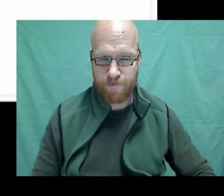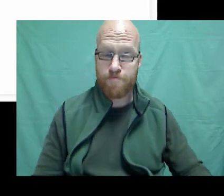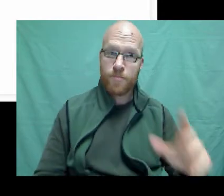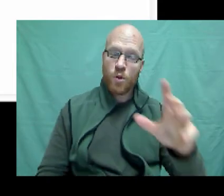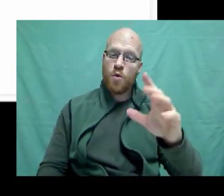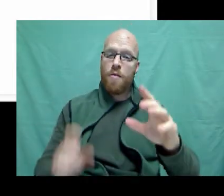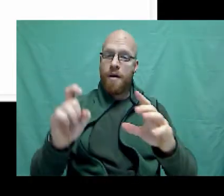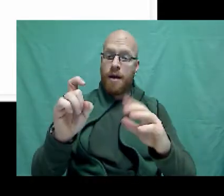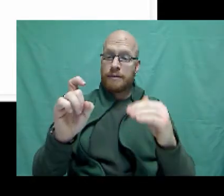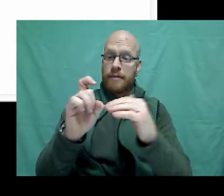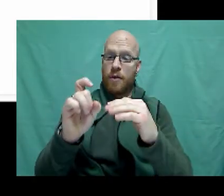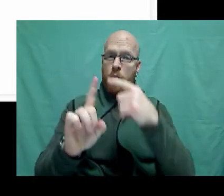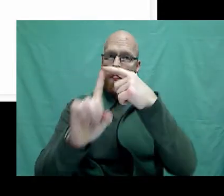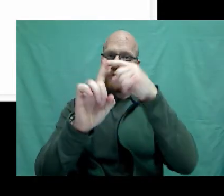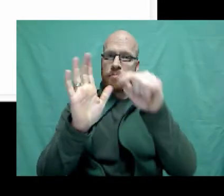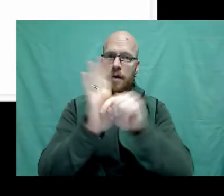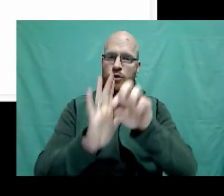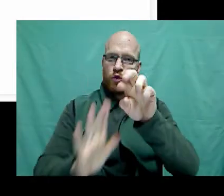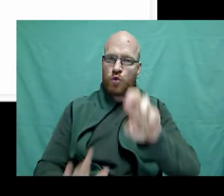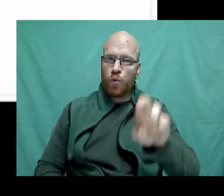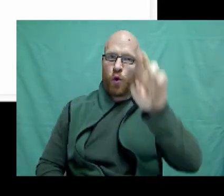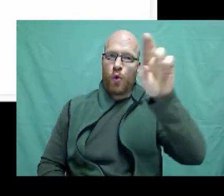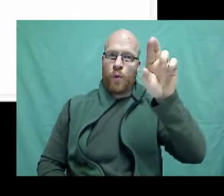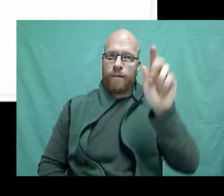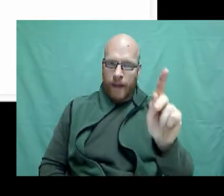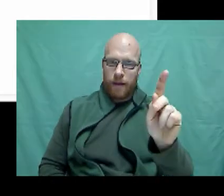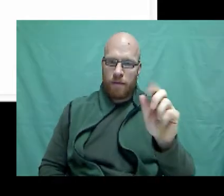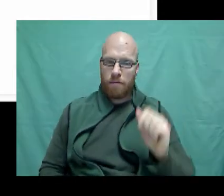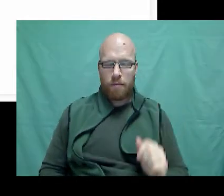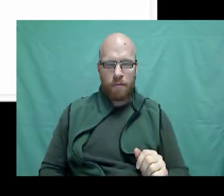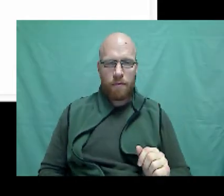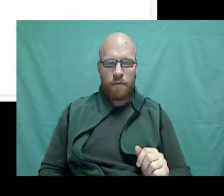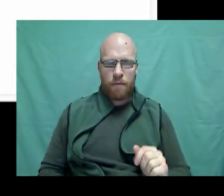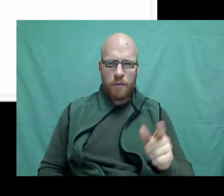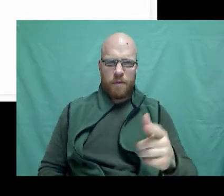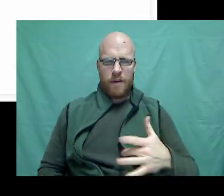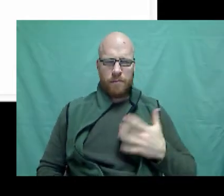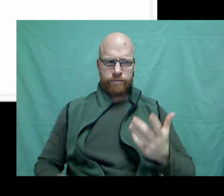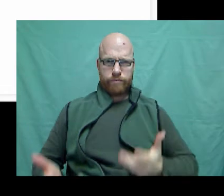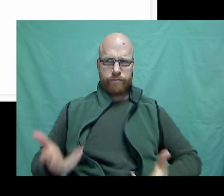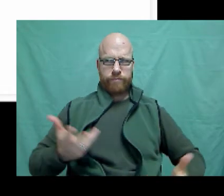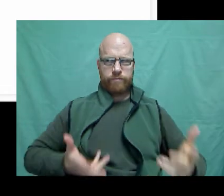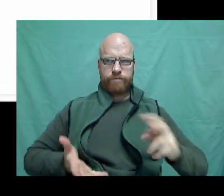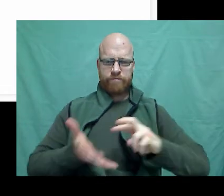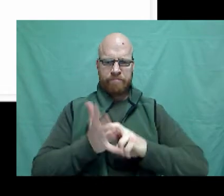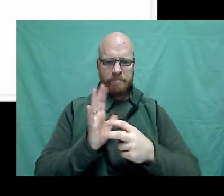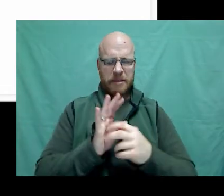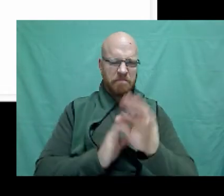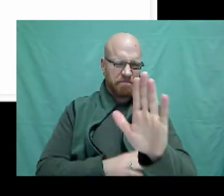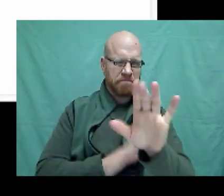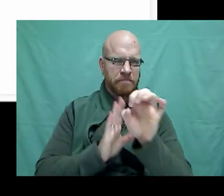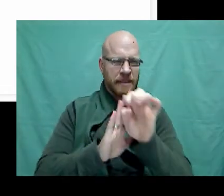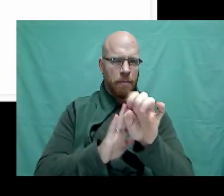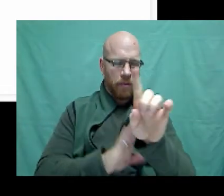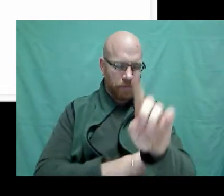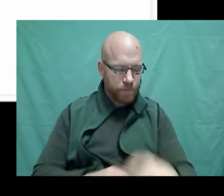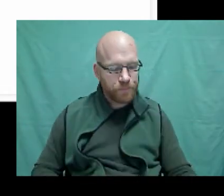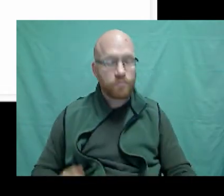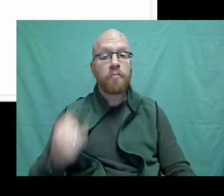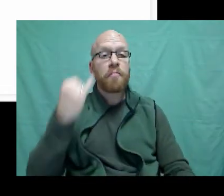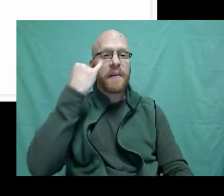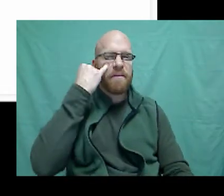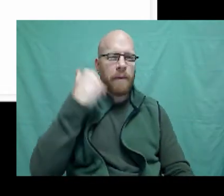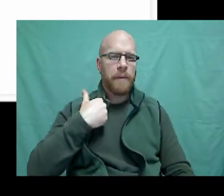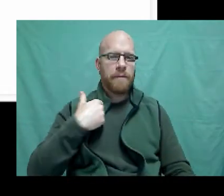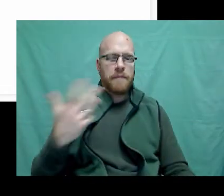So now we have x equals the positive and negative square root of k. So and this may feel strange, but